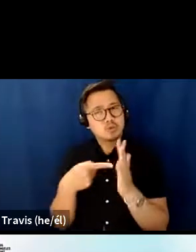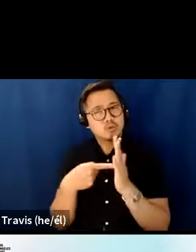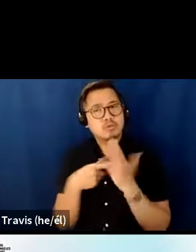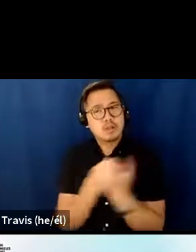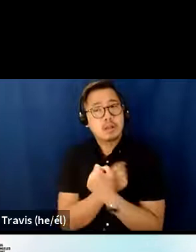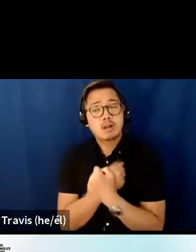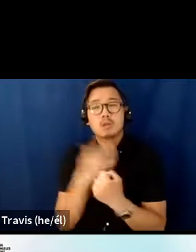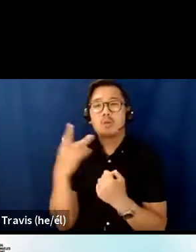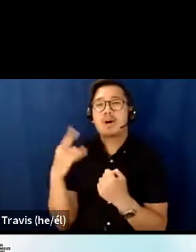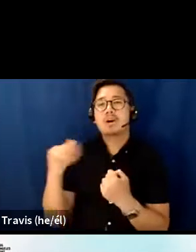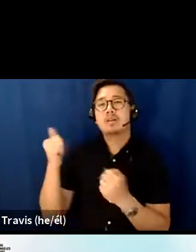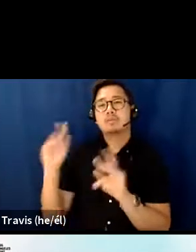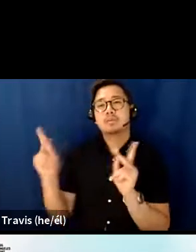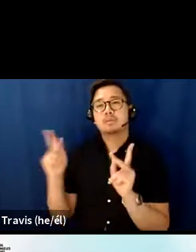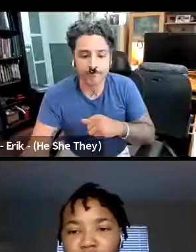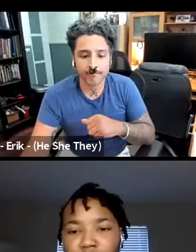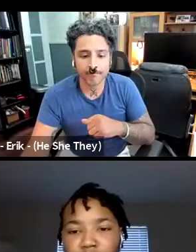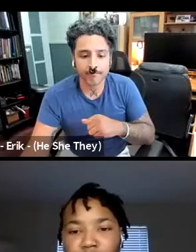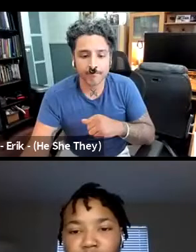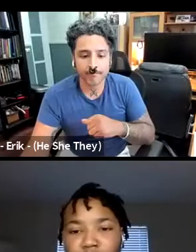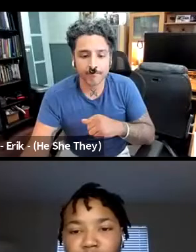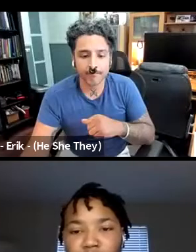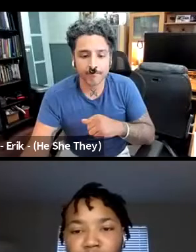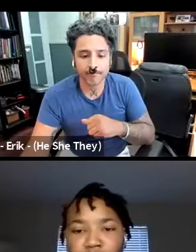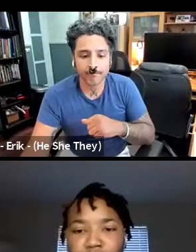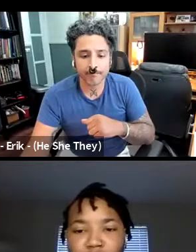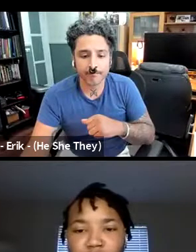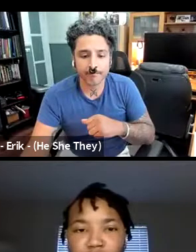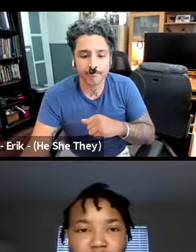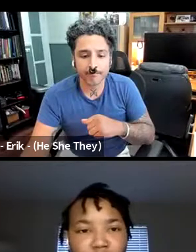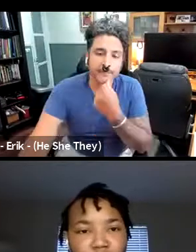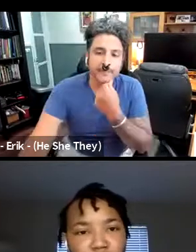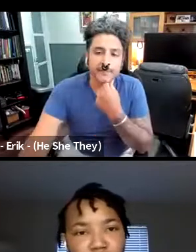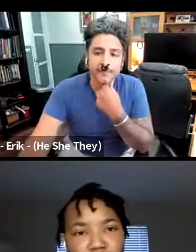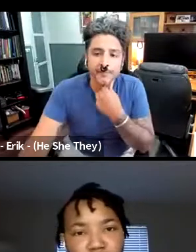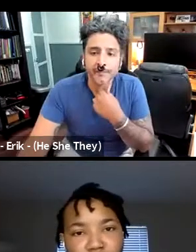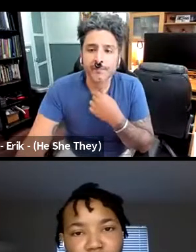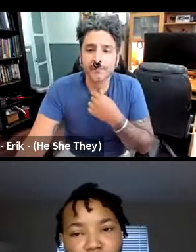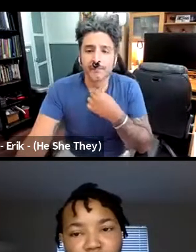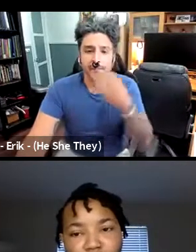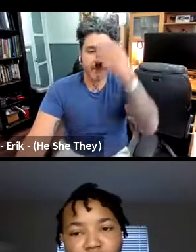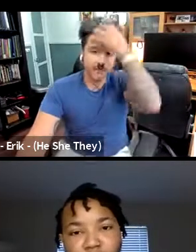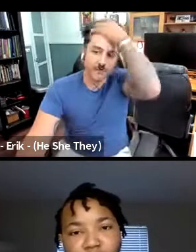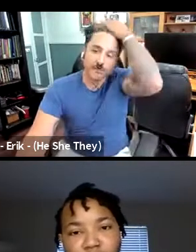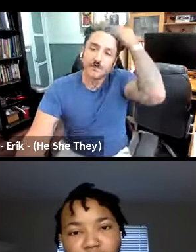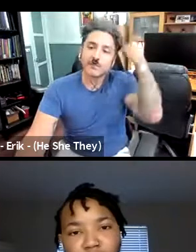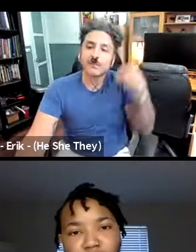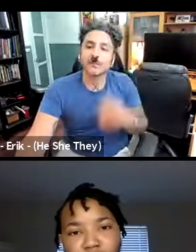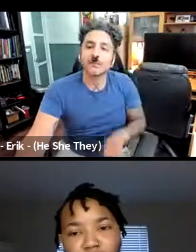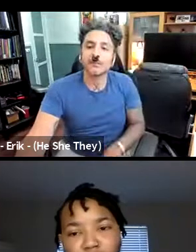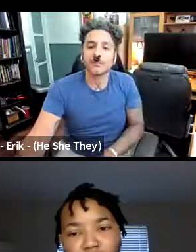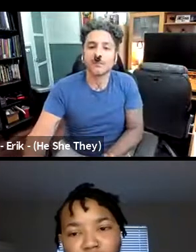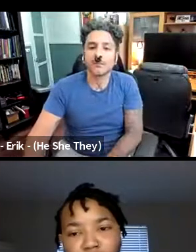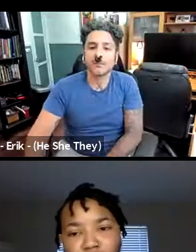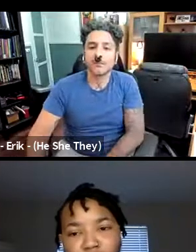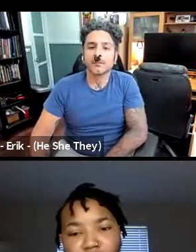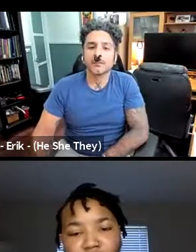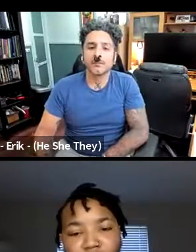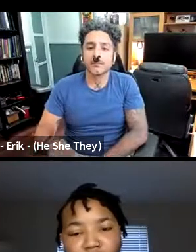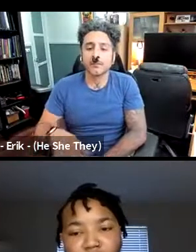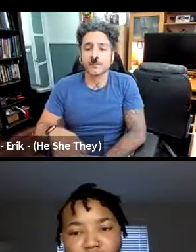now. And one of my grandmothers said to me, my nana, she said, es que cada persona es un